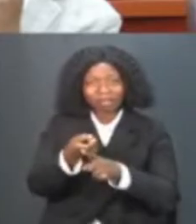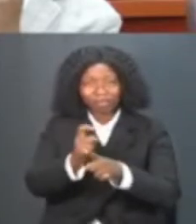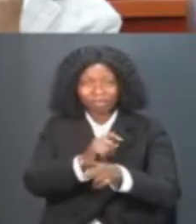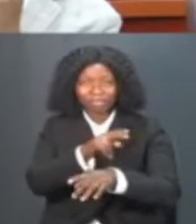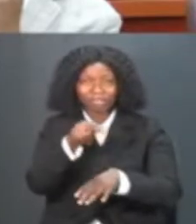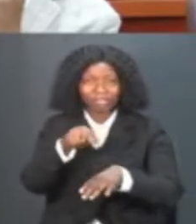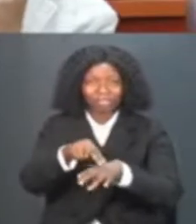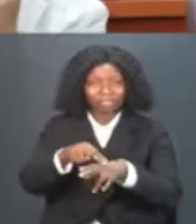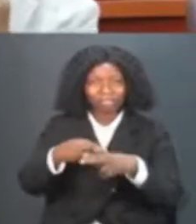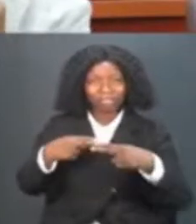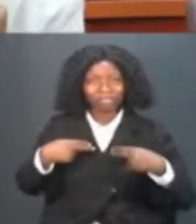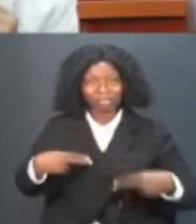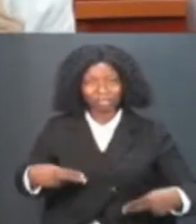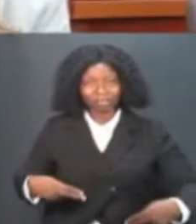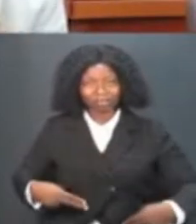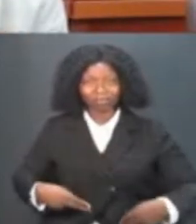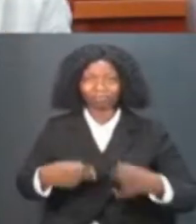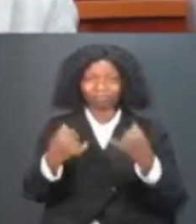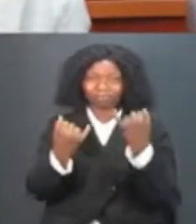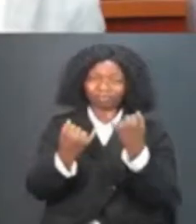National Health Insurance Fund,